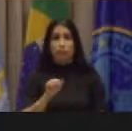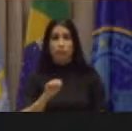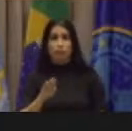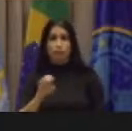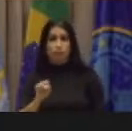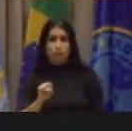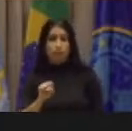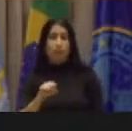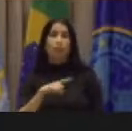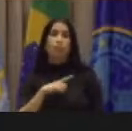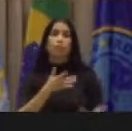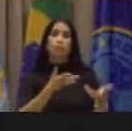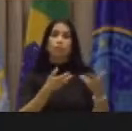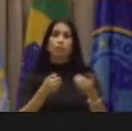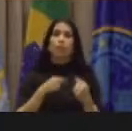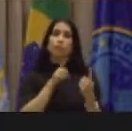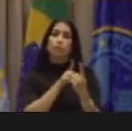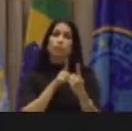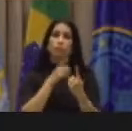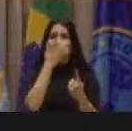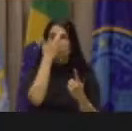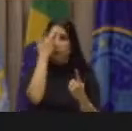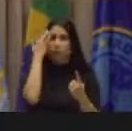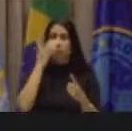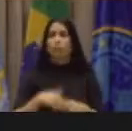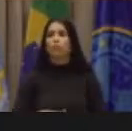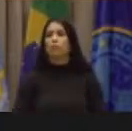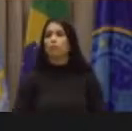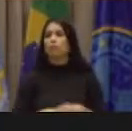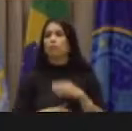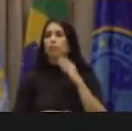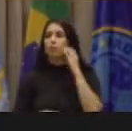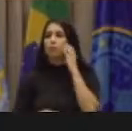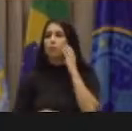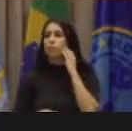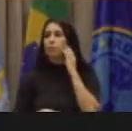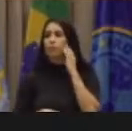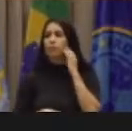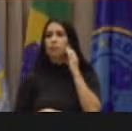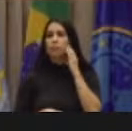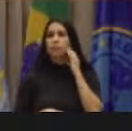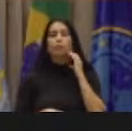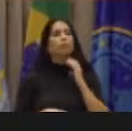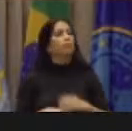we would attend these patients whether they were post-COVID or not.